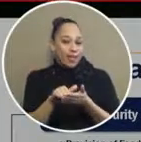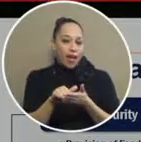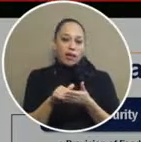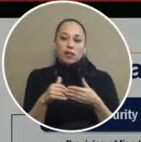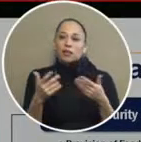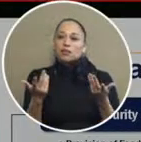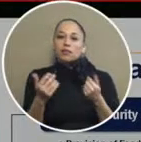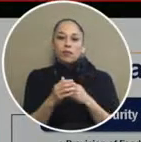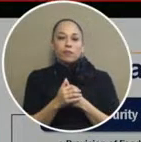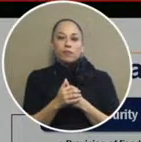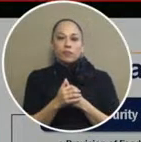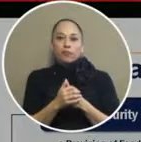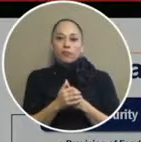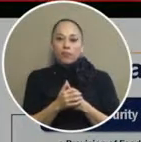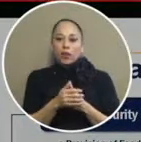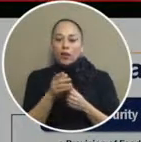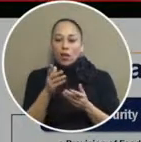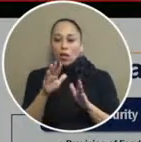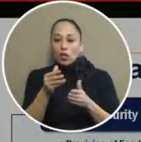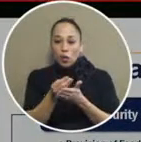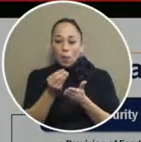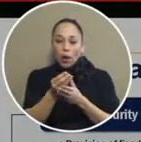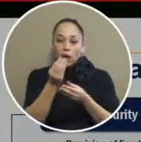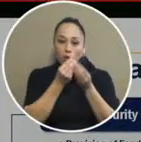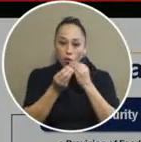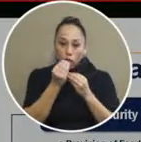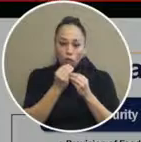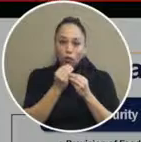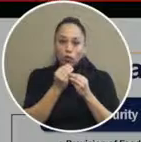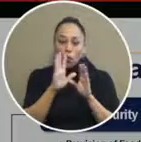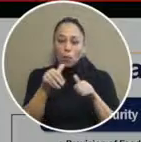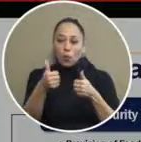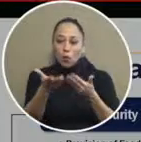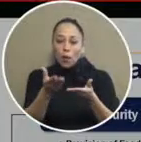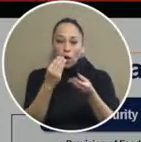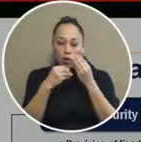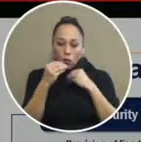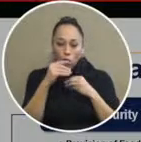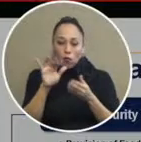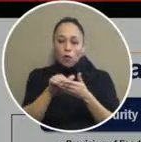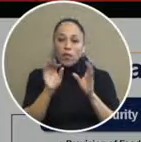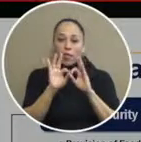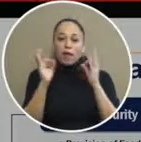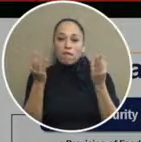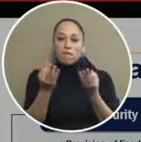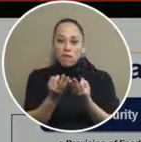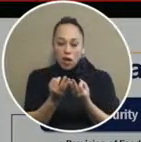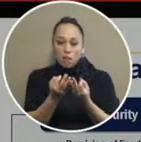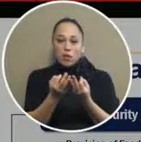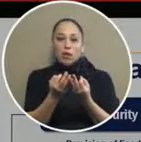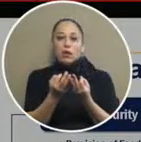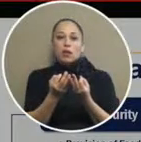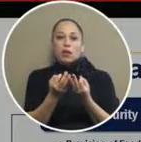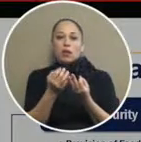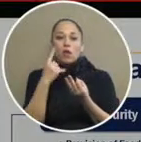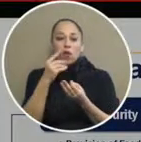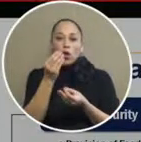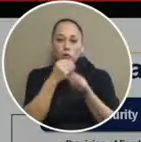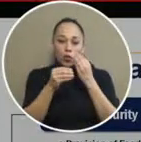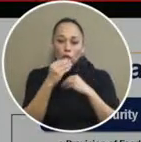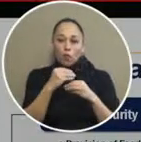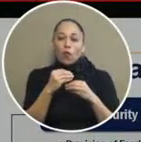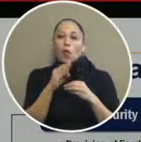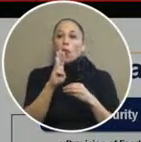that can go directly to the purchase of food, the provision of food to those families, bringing on folks at the food bank or